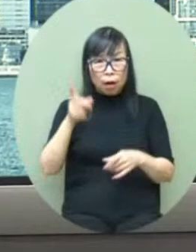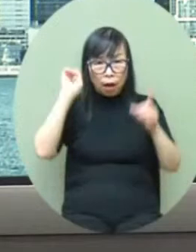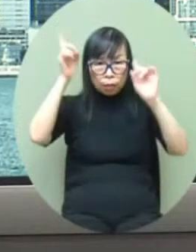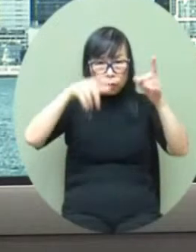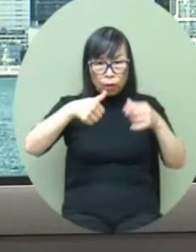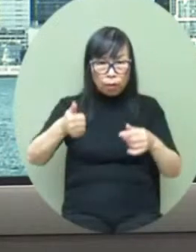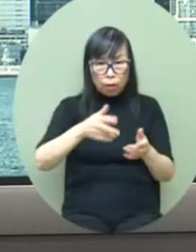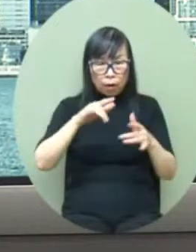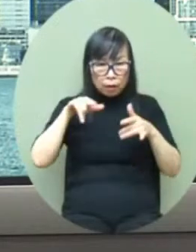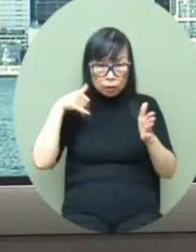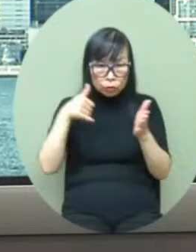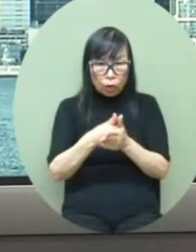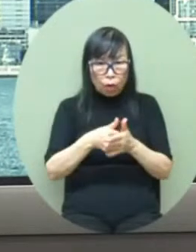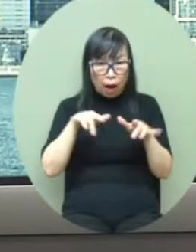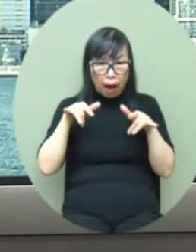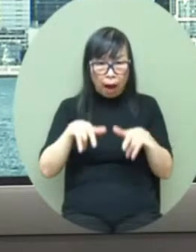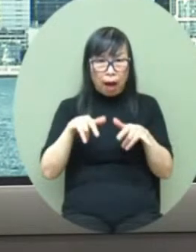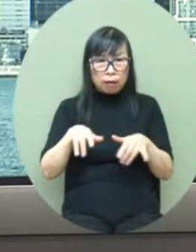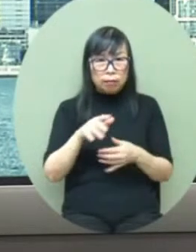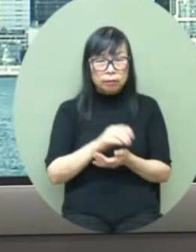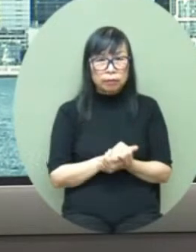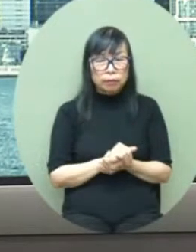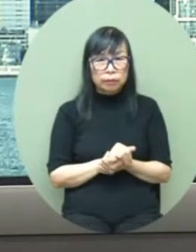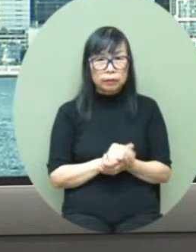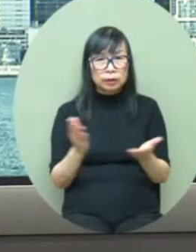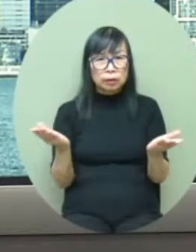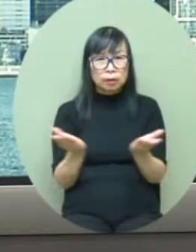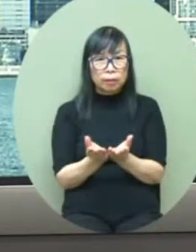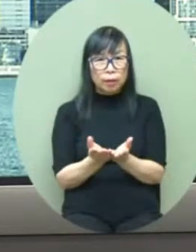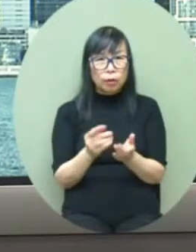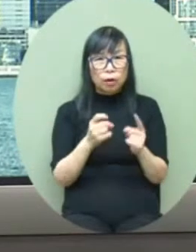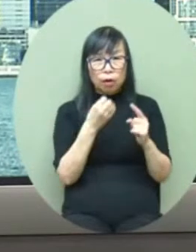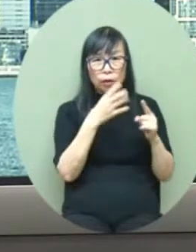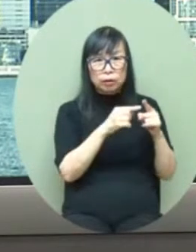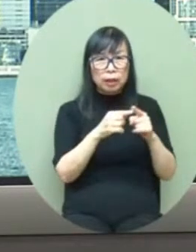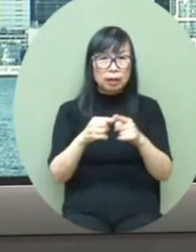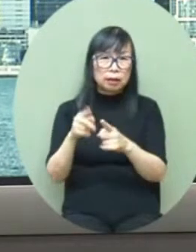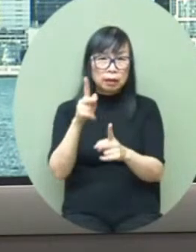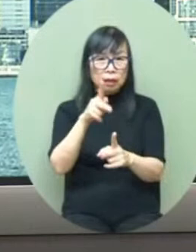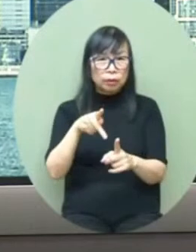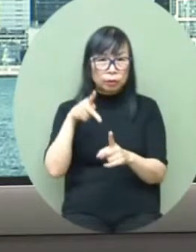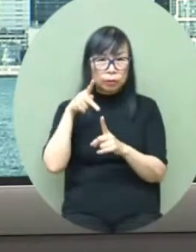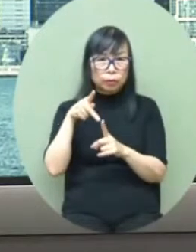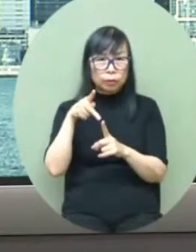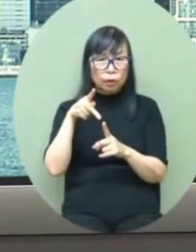people really make good use of the fare concession scheme. I